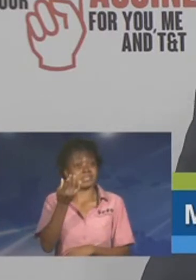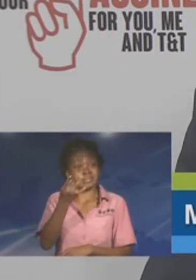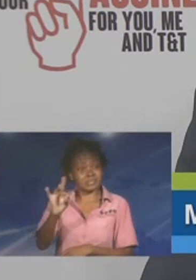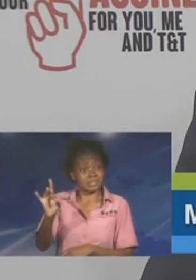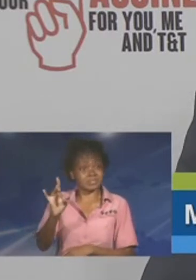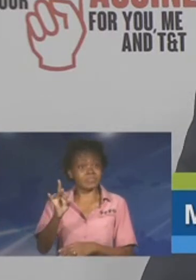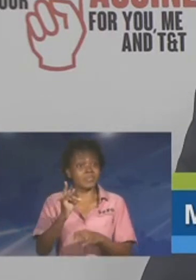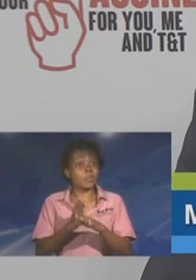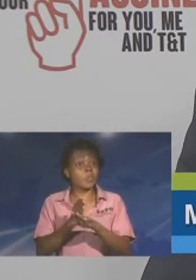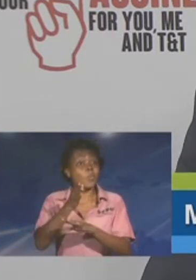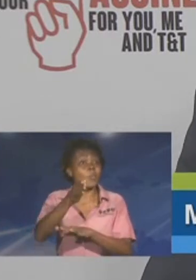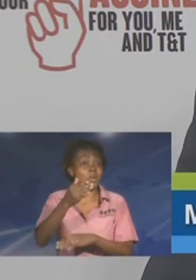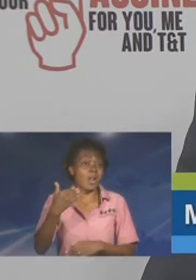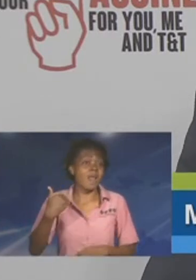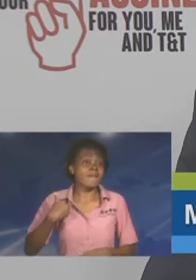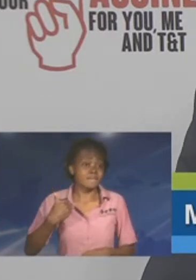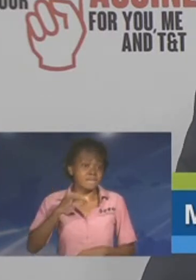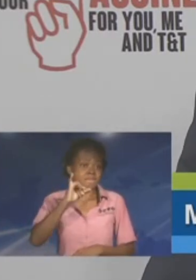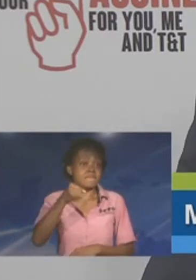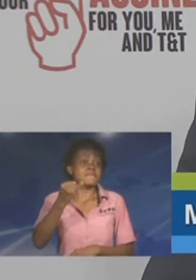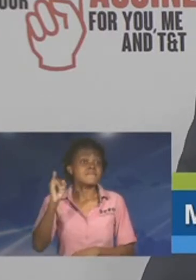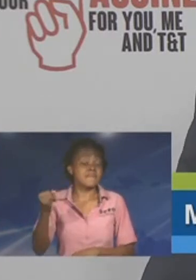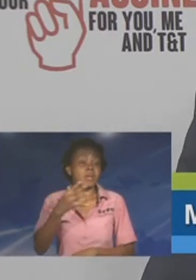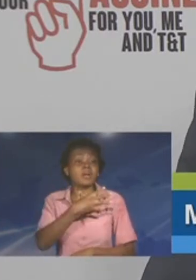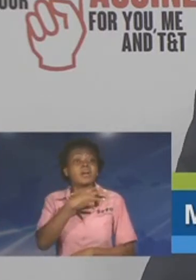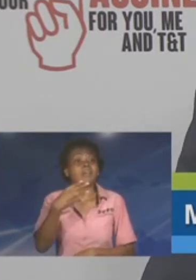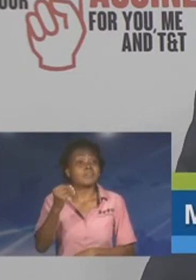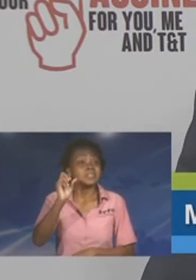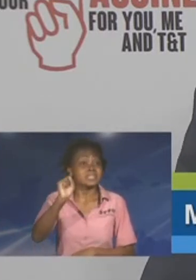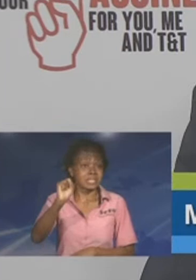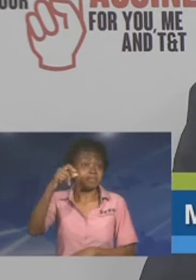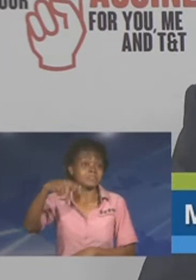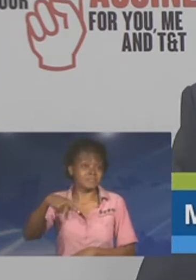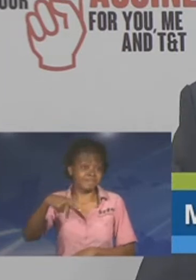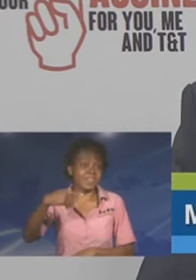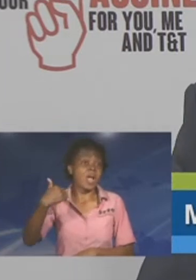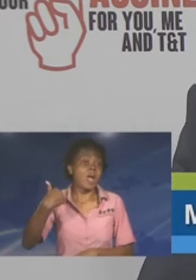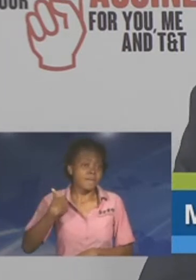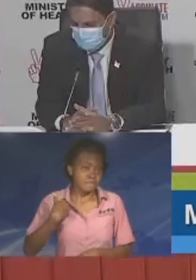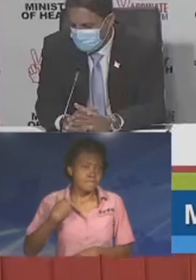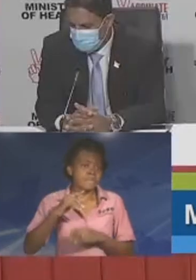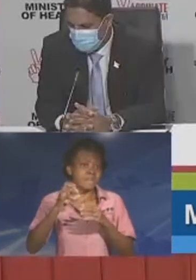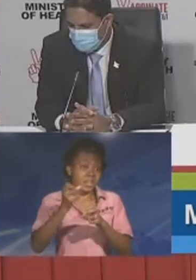J&J and Sinopharm, which are perfectly safe to be boosted with.